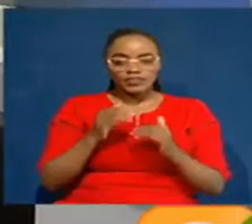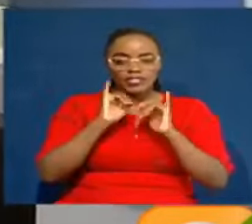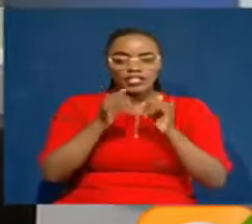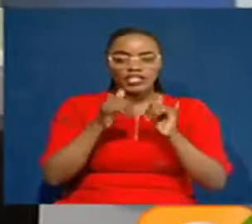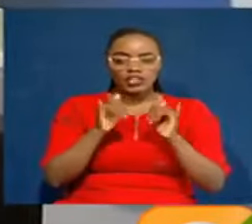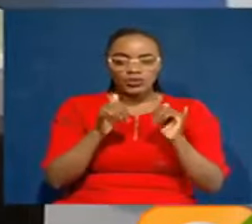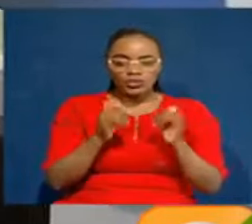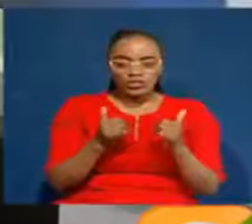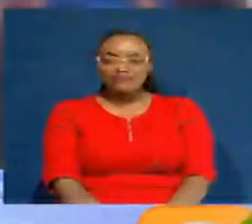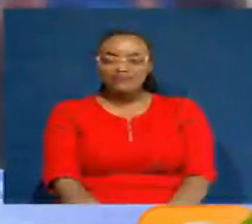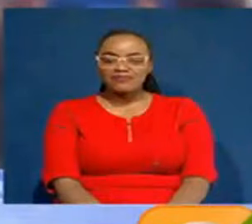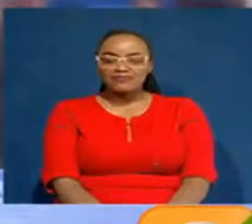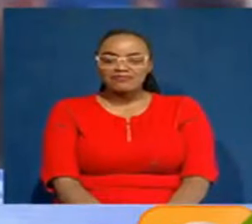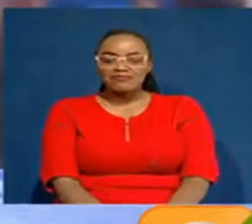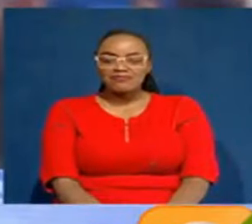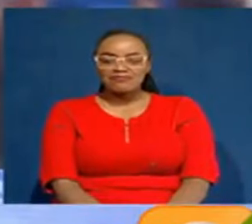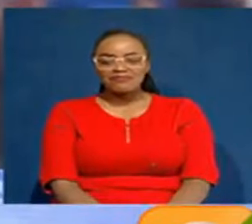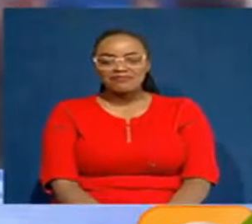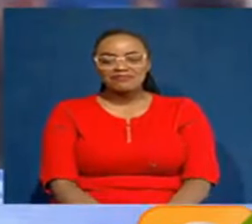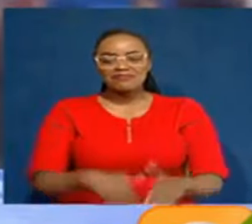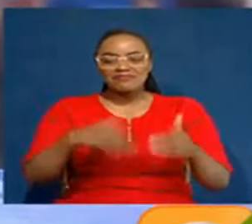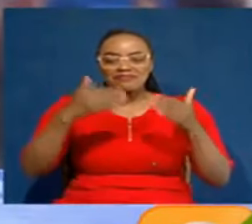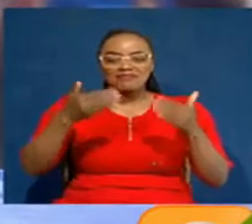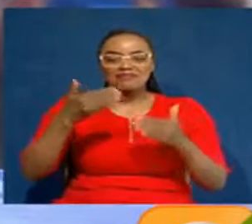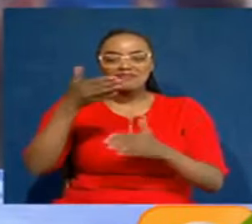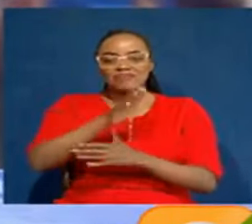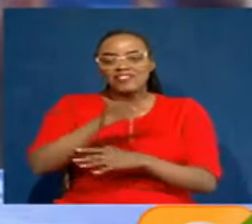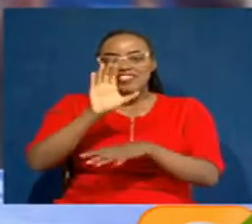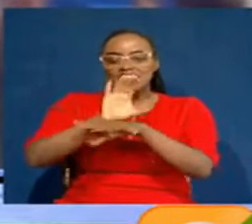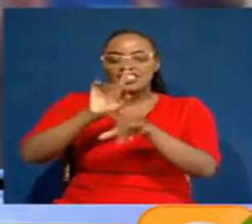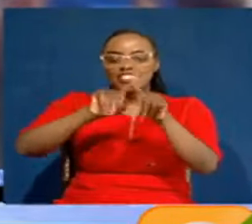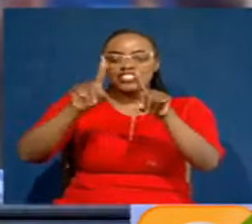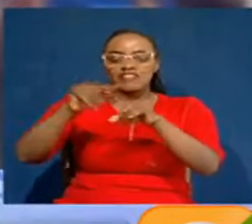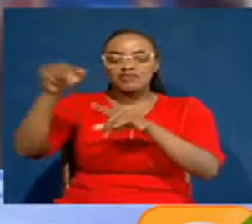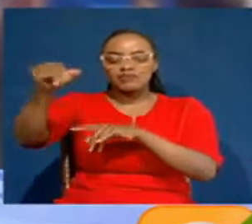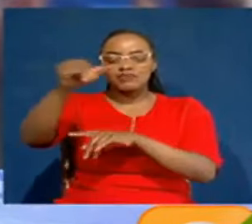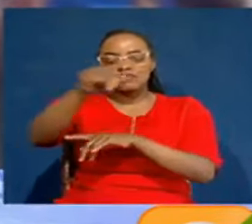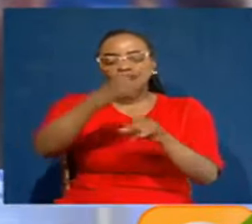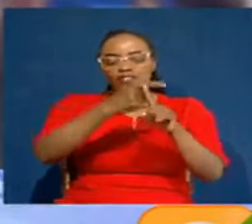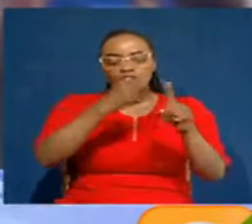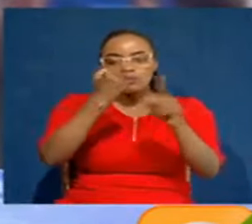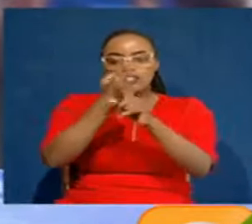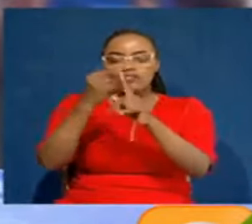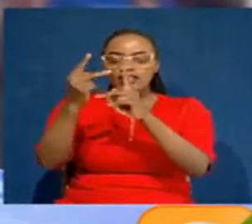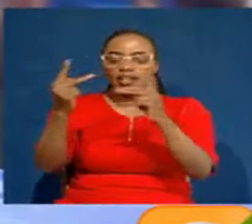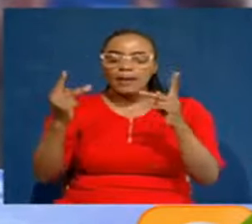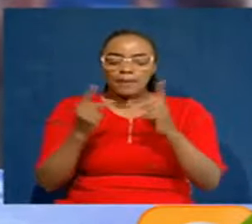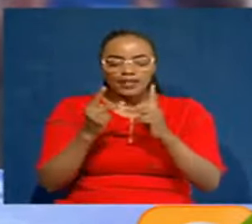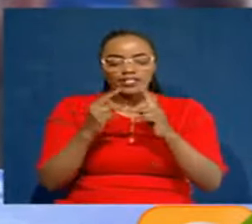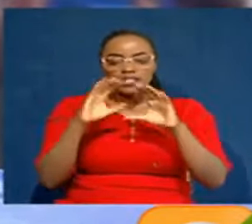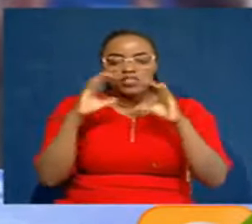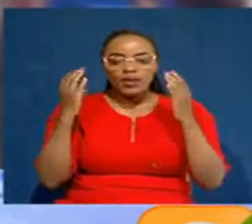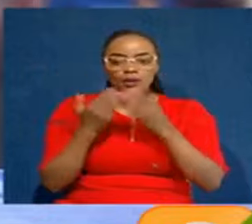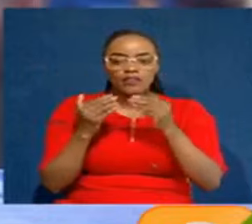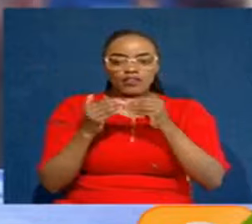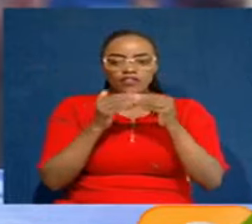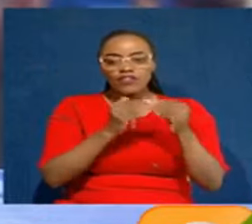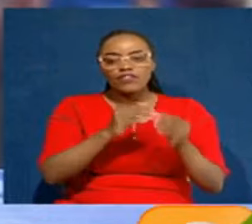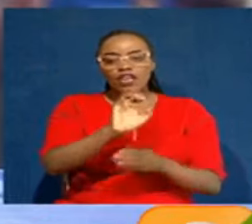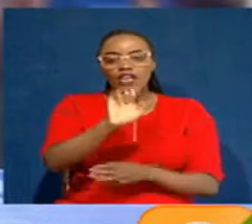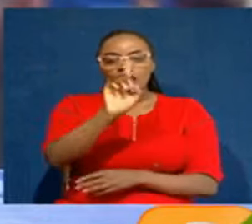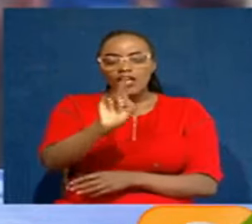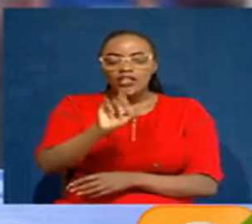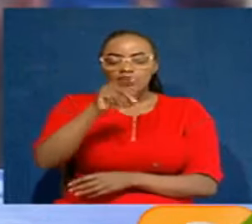hiyo mtazamaji ndio inatupeleka. Naam, karibu tena mtazamaji. Makanisa mbalimbali kutoka dira zote za taifa yakiongozwa na kanisa la Exploit